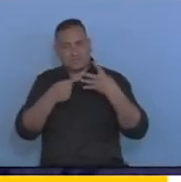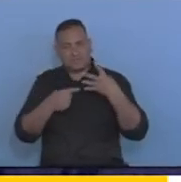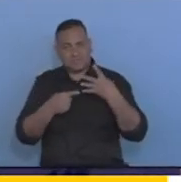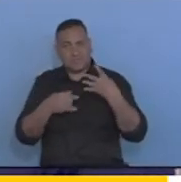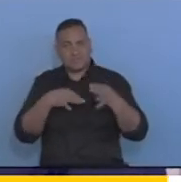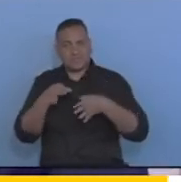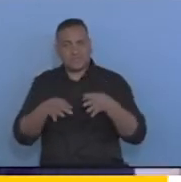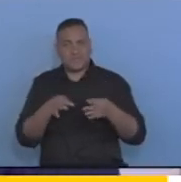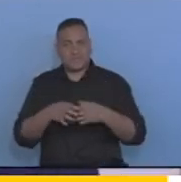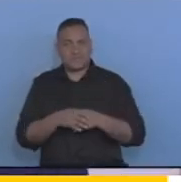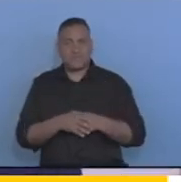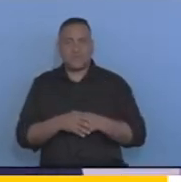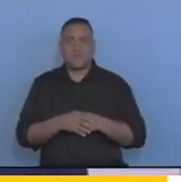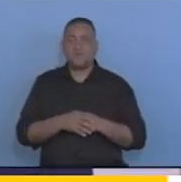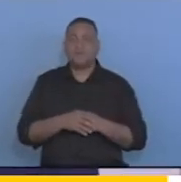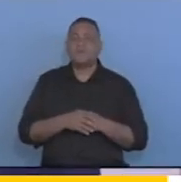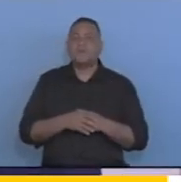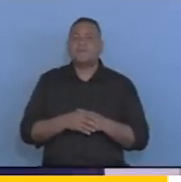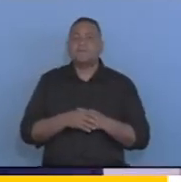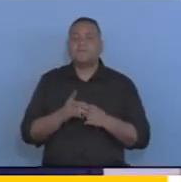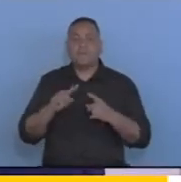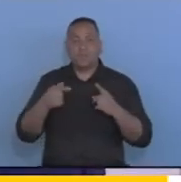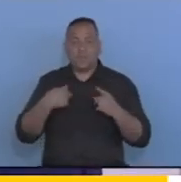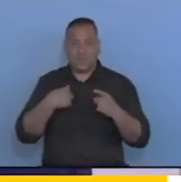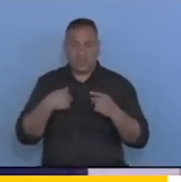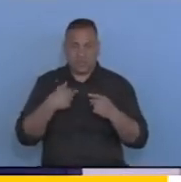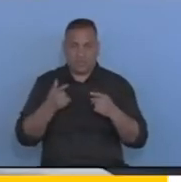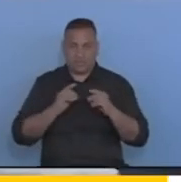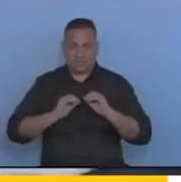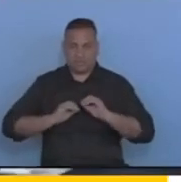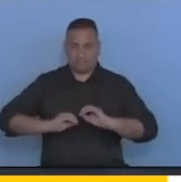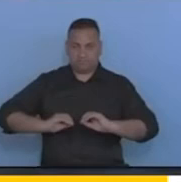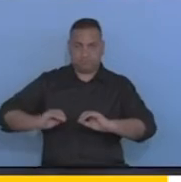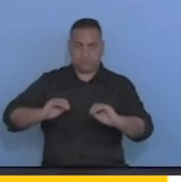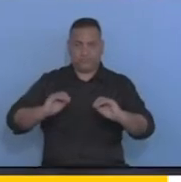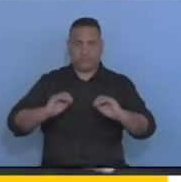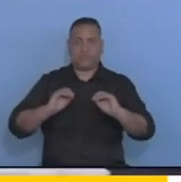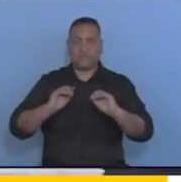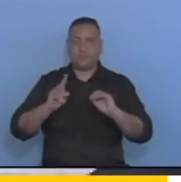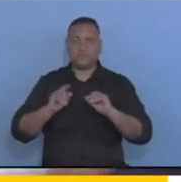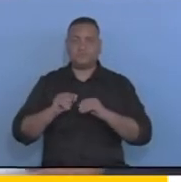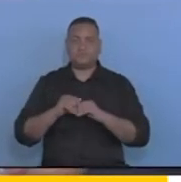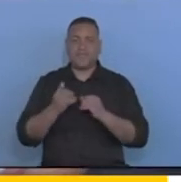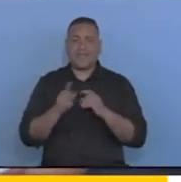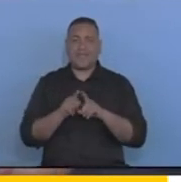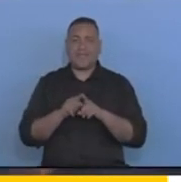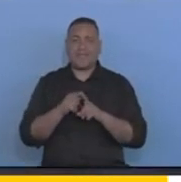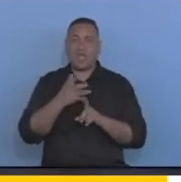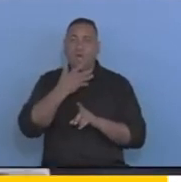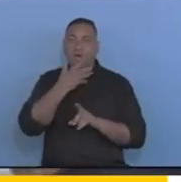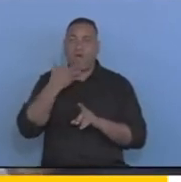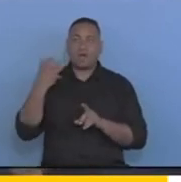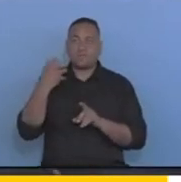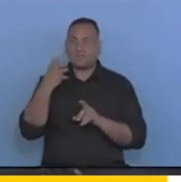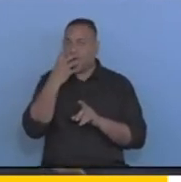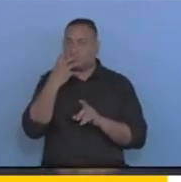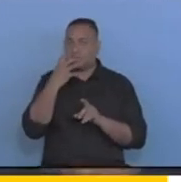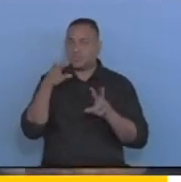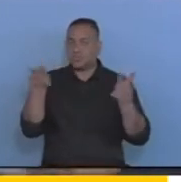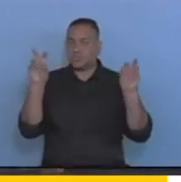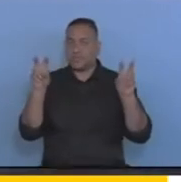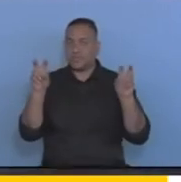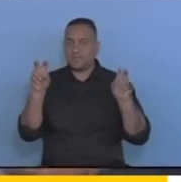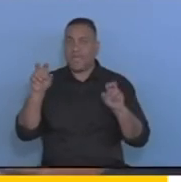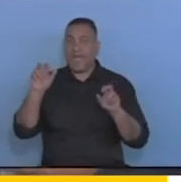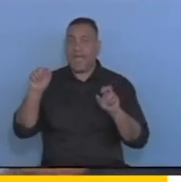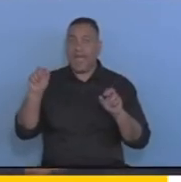get to it, but we're going to move straight on to something which is, for me, a bit of a hot topic, because Andrea Snyders has just joined us, and we're